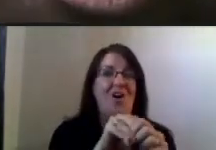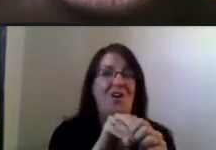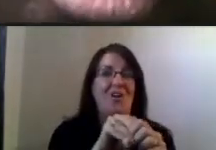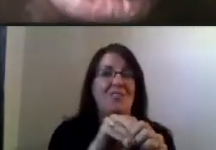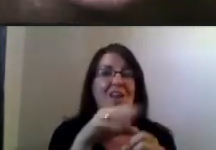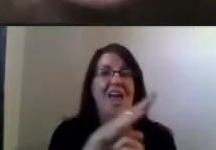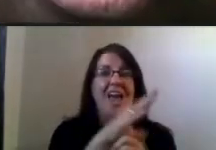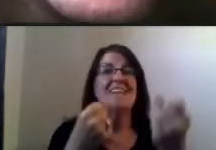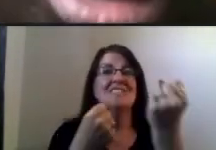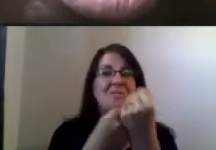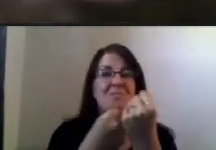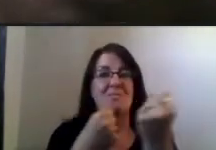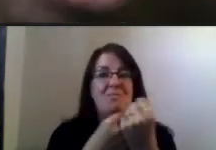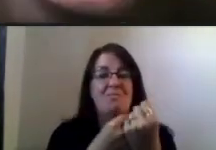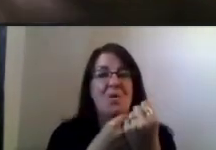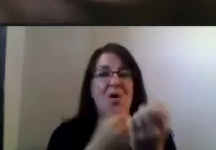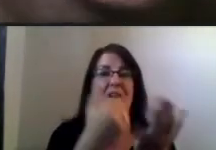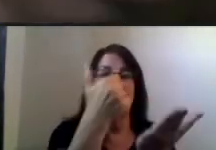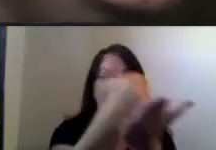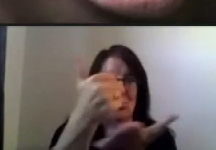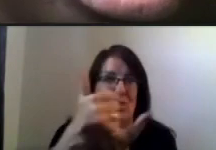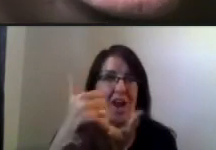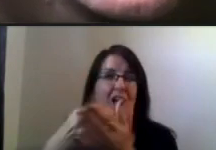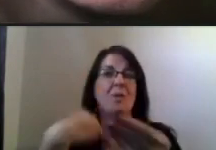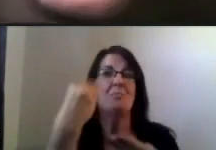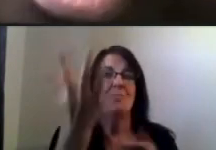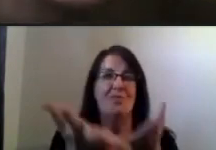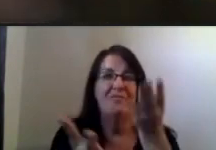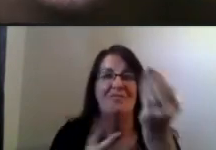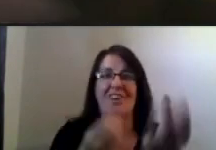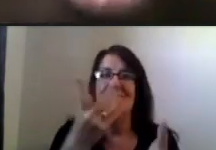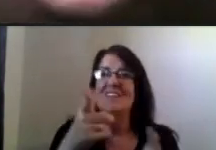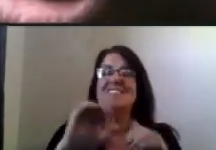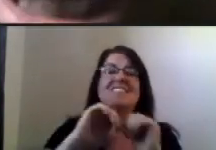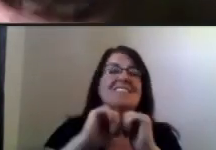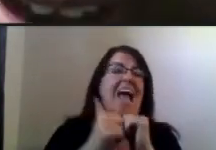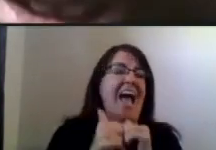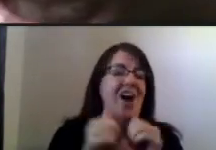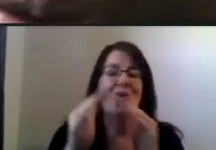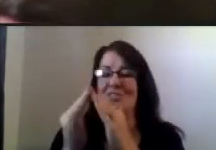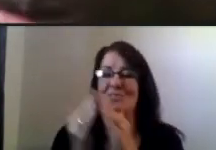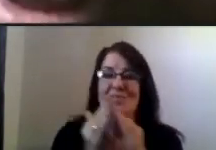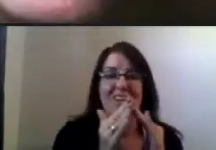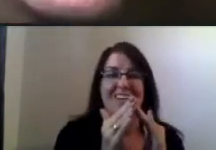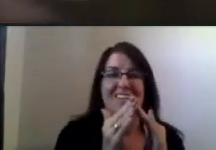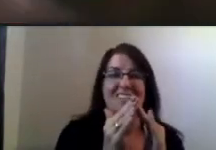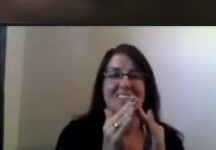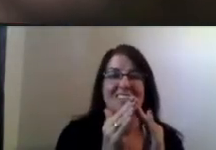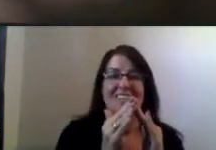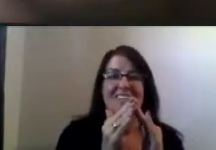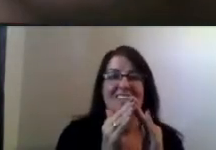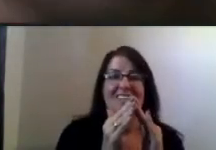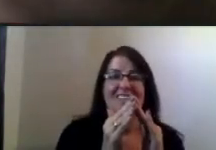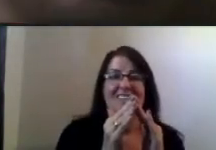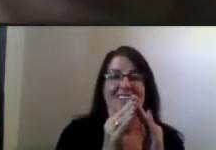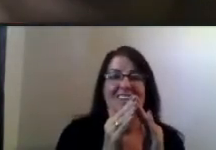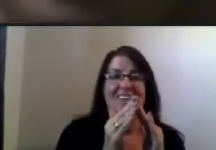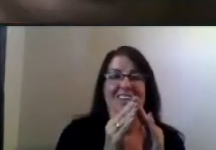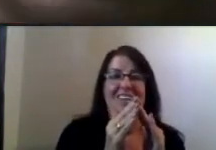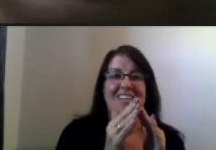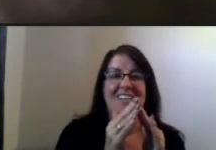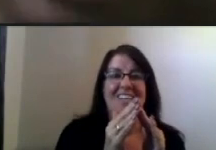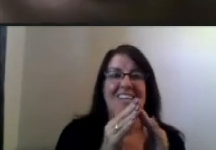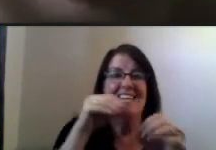support that you have been helping provide. This is how our communities are. This is who we are in Detroit. This is who we